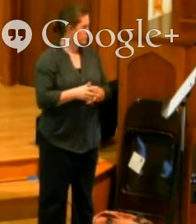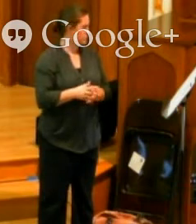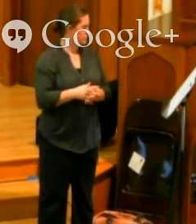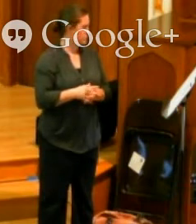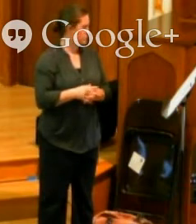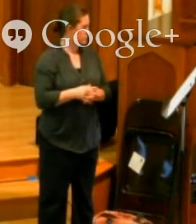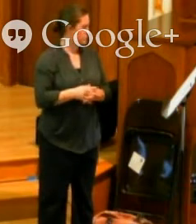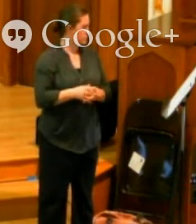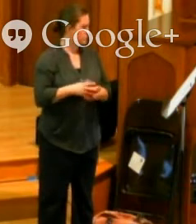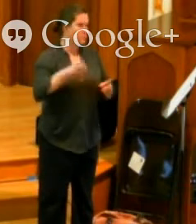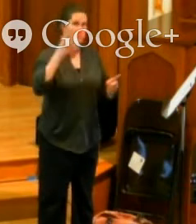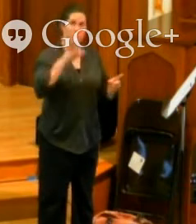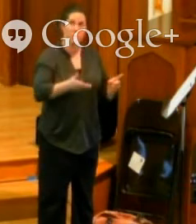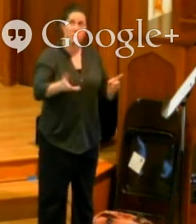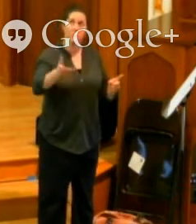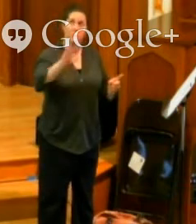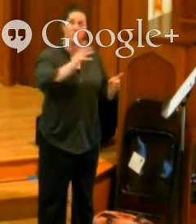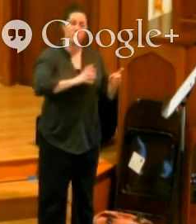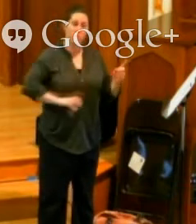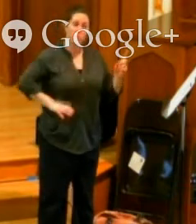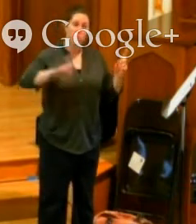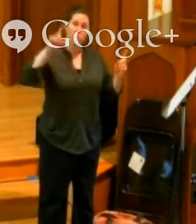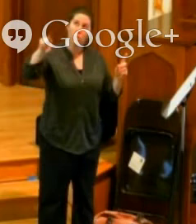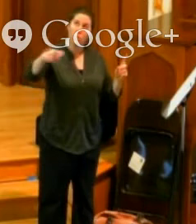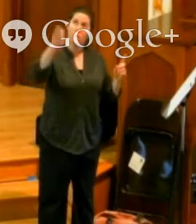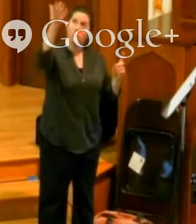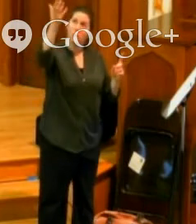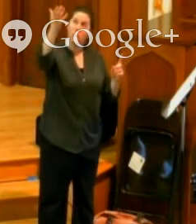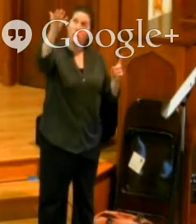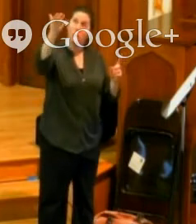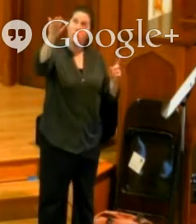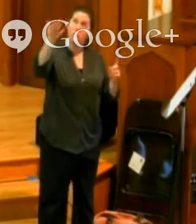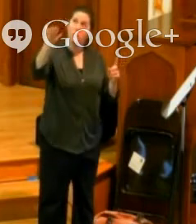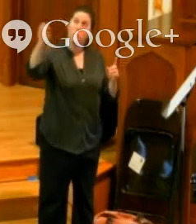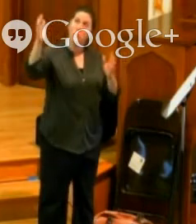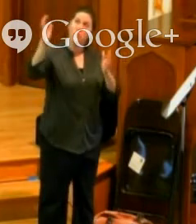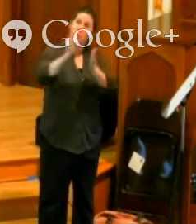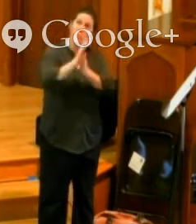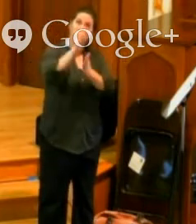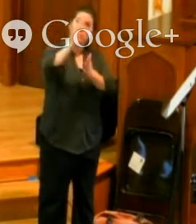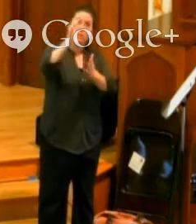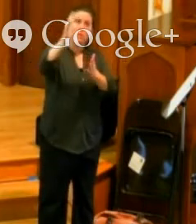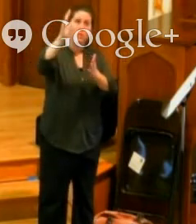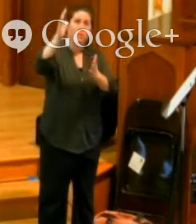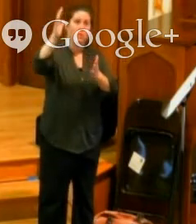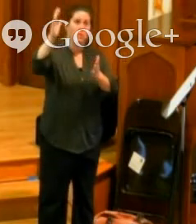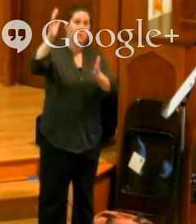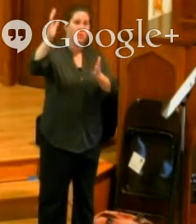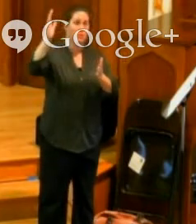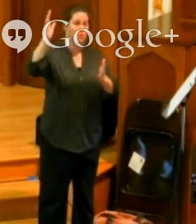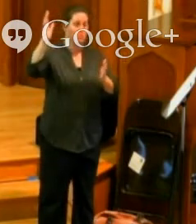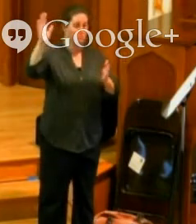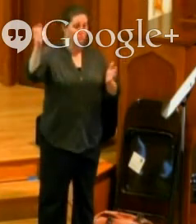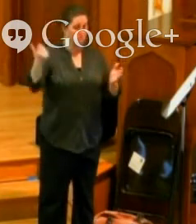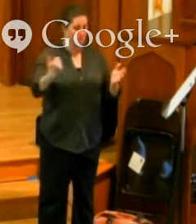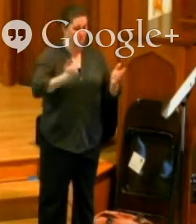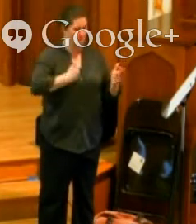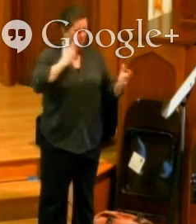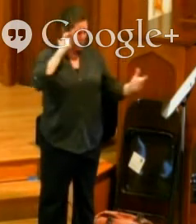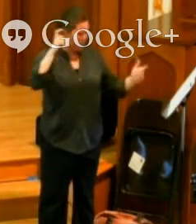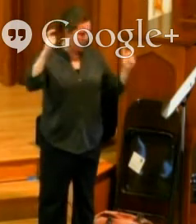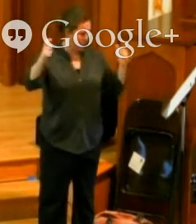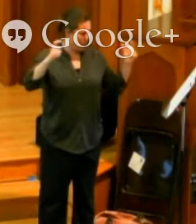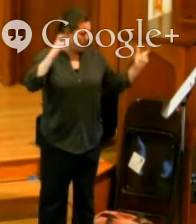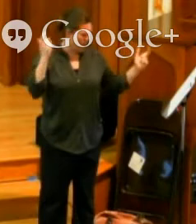In Christ alone will I glory, though I could pride myself in